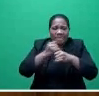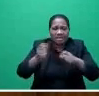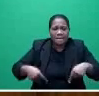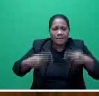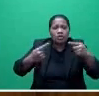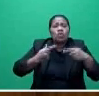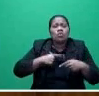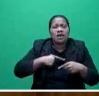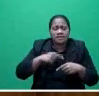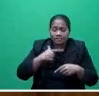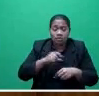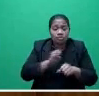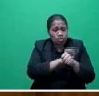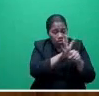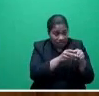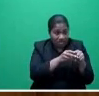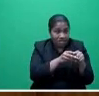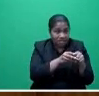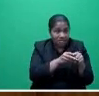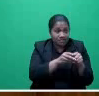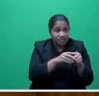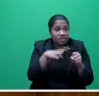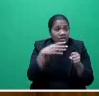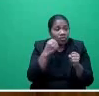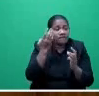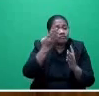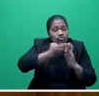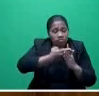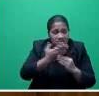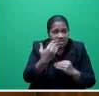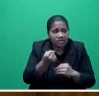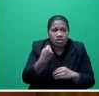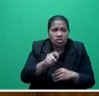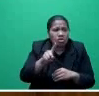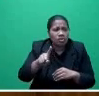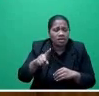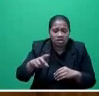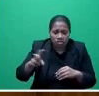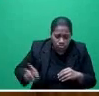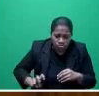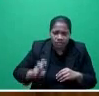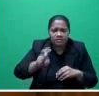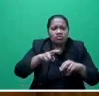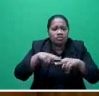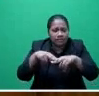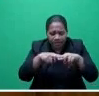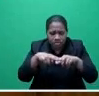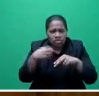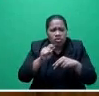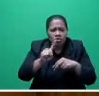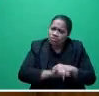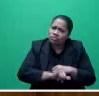to COVID-19, travel restrictions apply. Nobody would be traveling to Fiji, nor the Fiji teams would be traveling